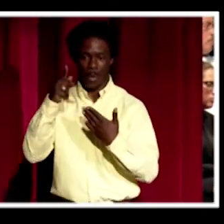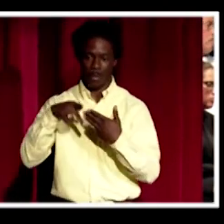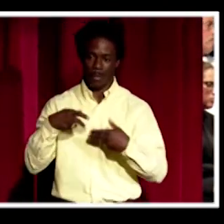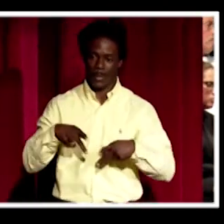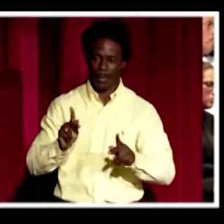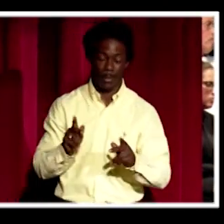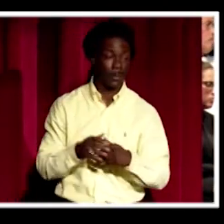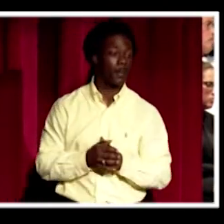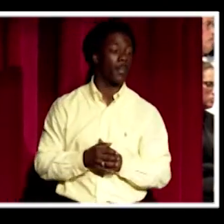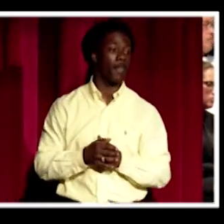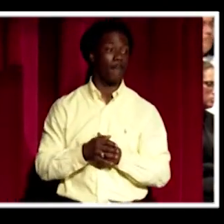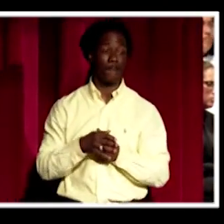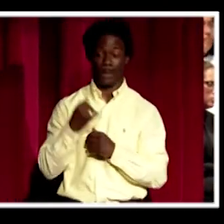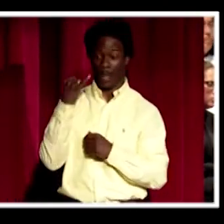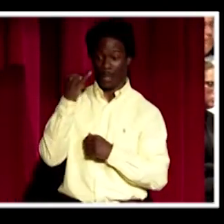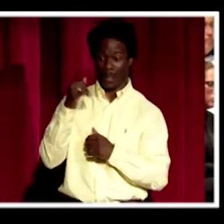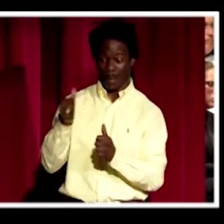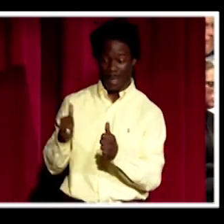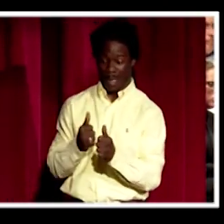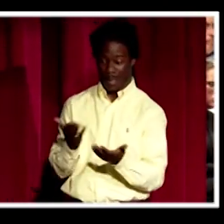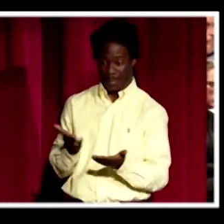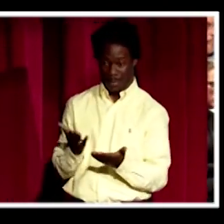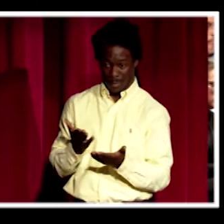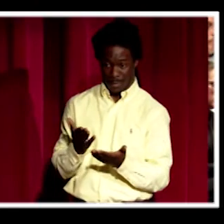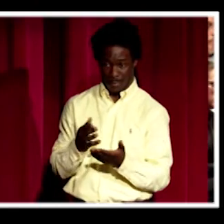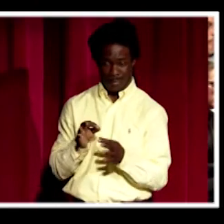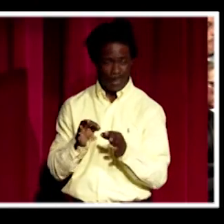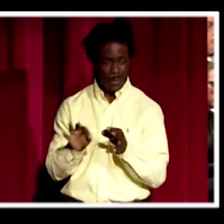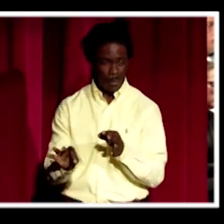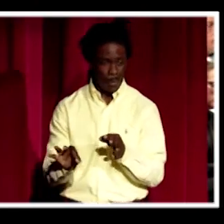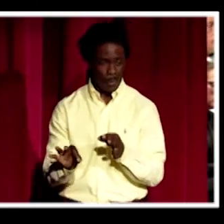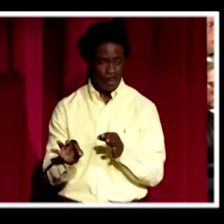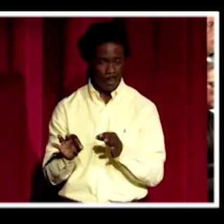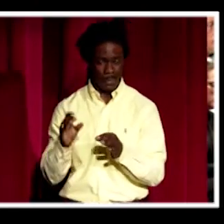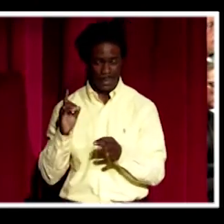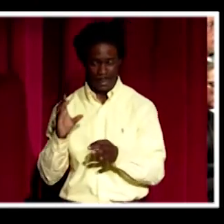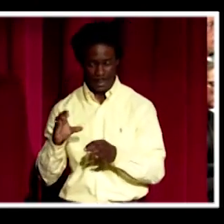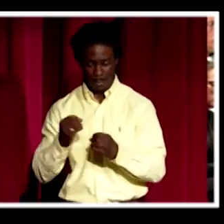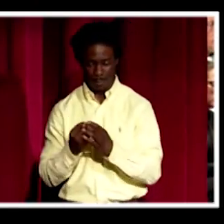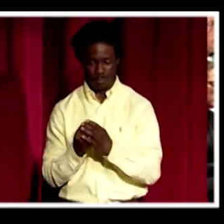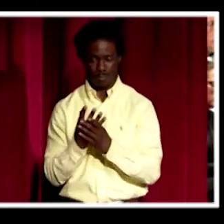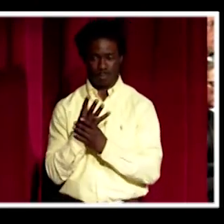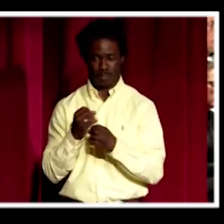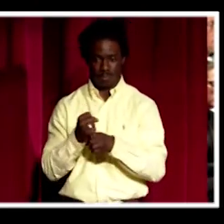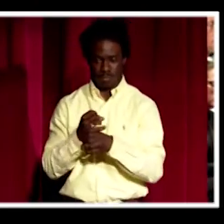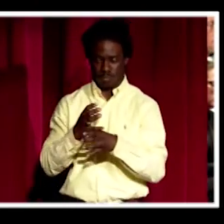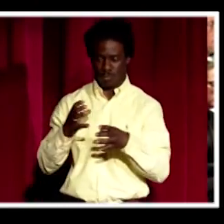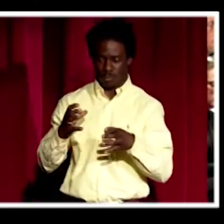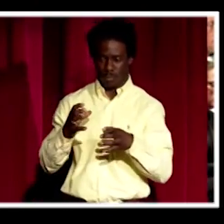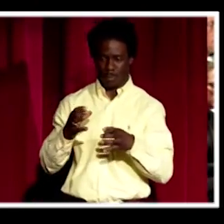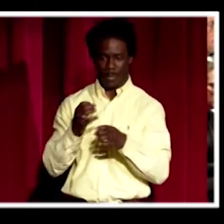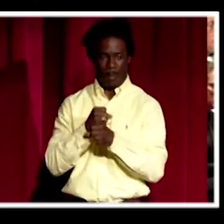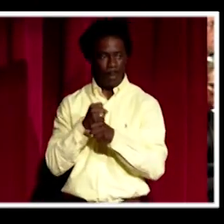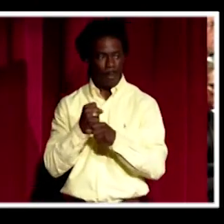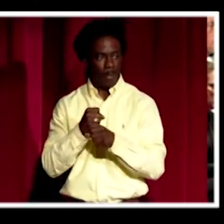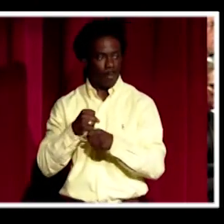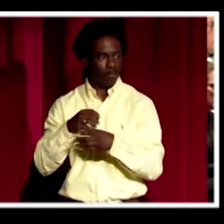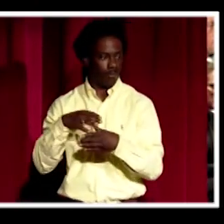The idea behind this initiative is simple. As Washington, D.C. grows, we're going to make room for